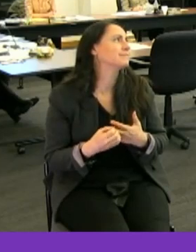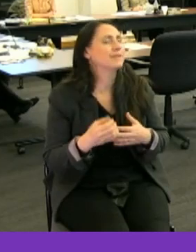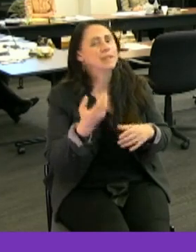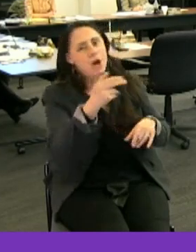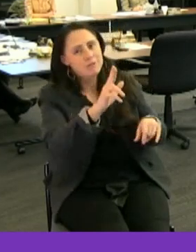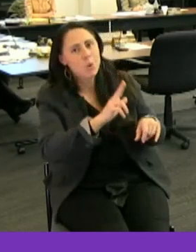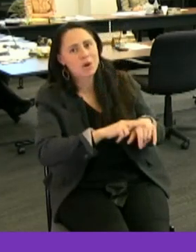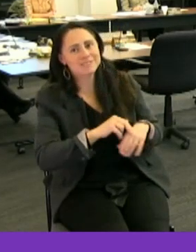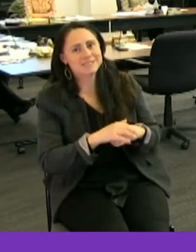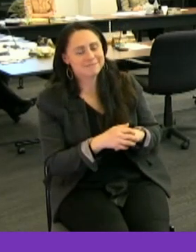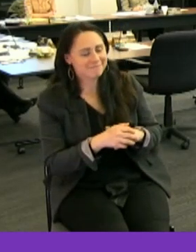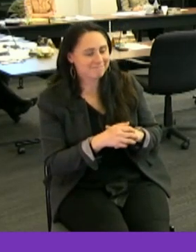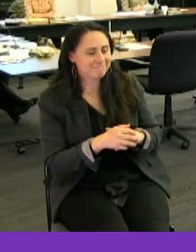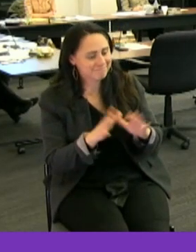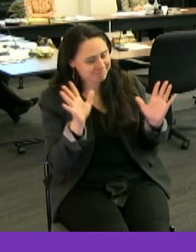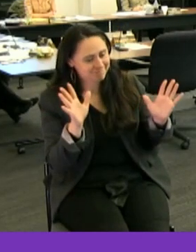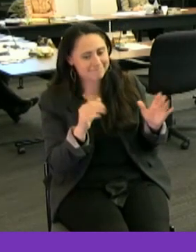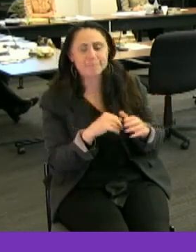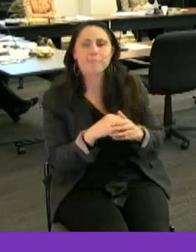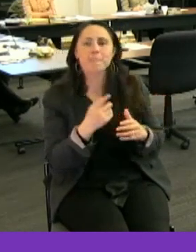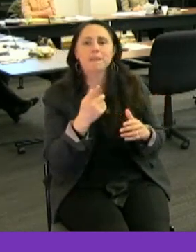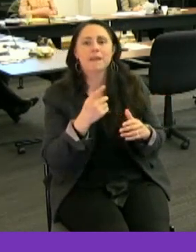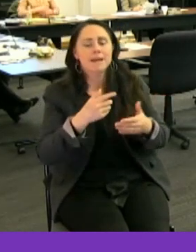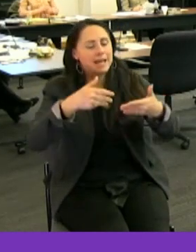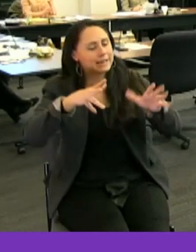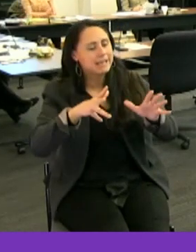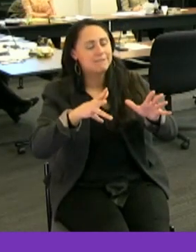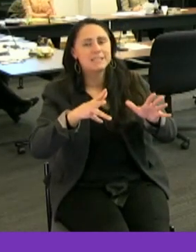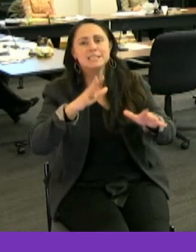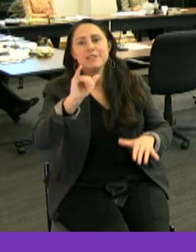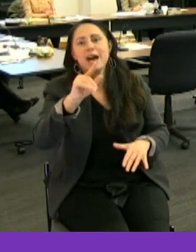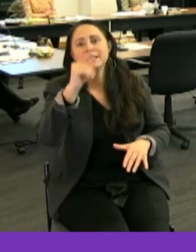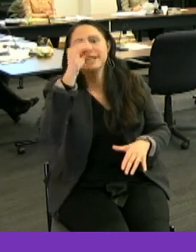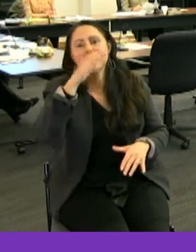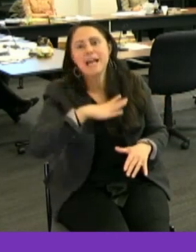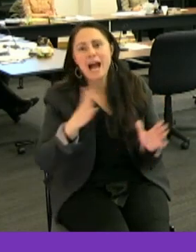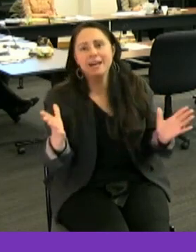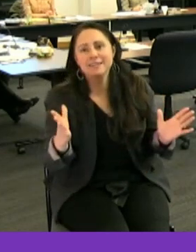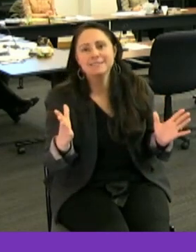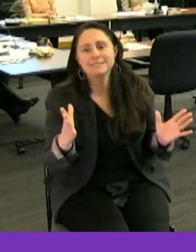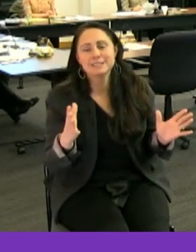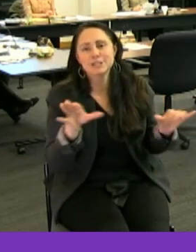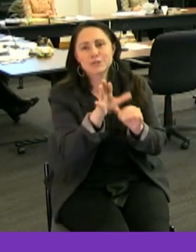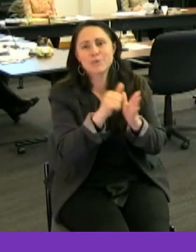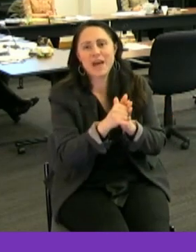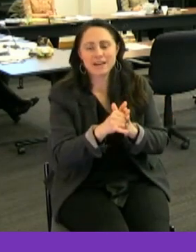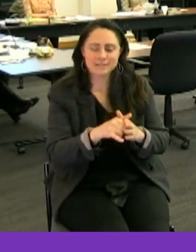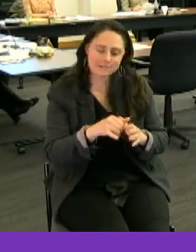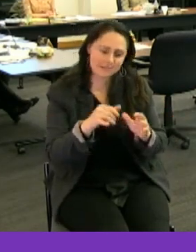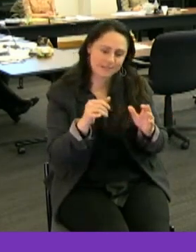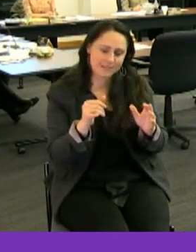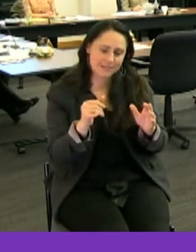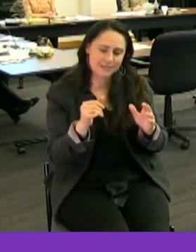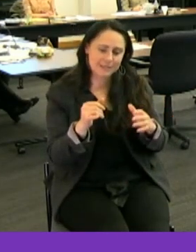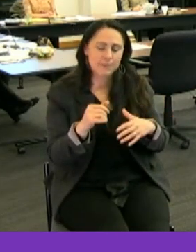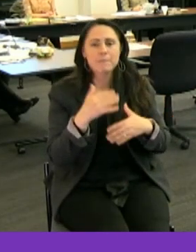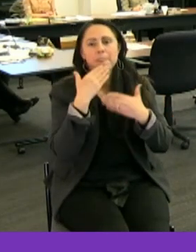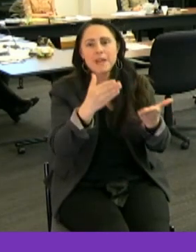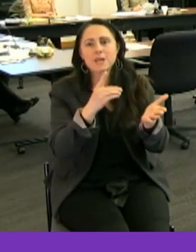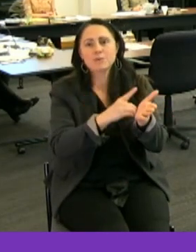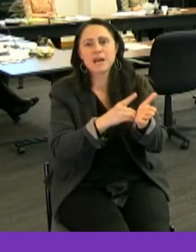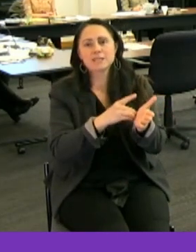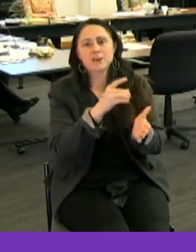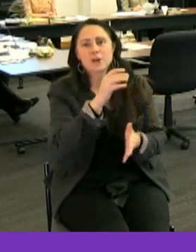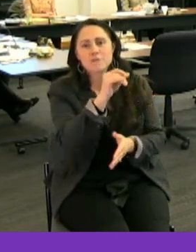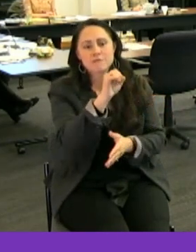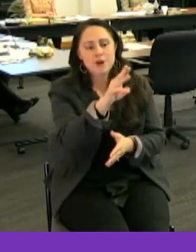Of course. Leave it up to the IT guy to do that. So thank you, Dr.